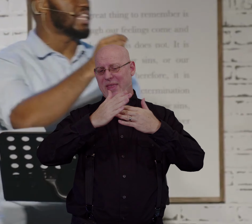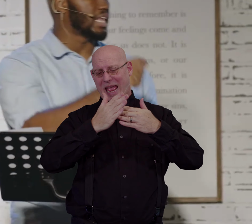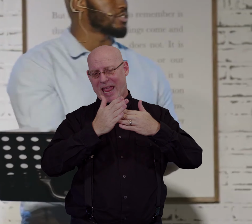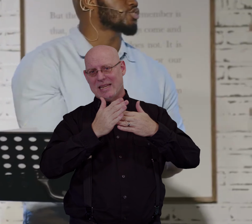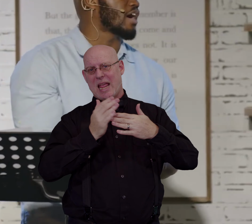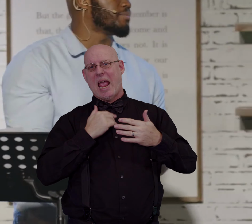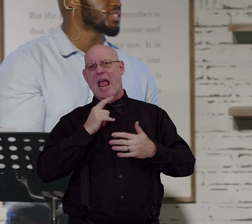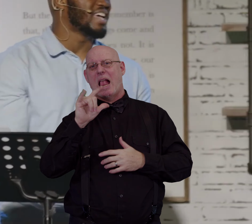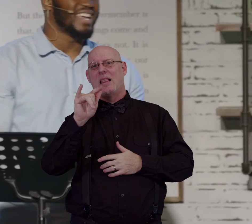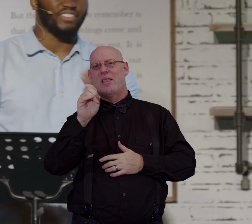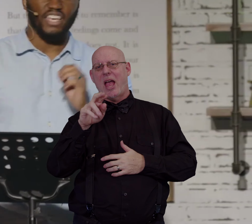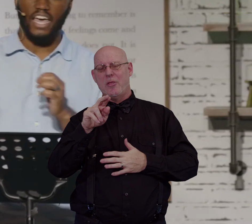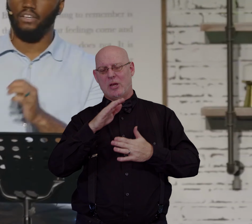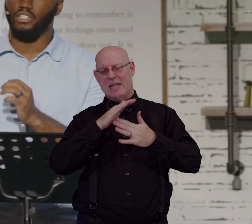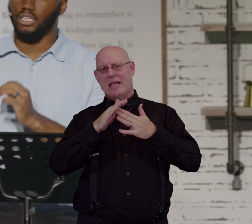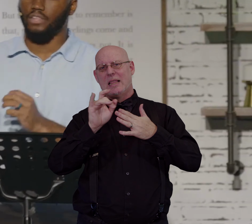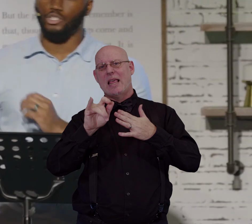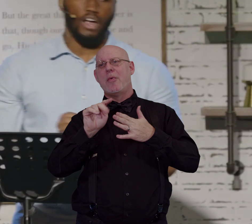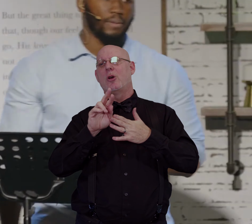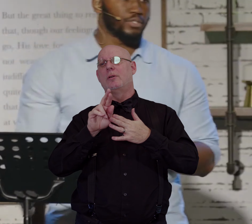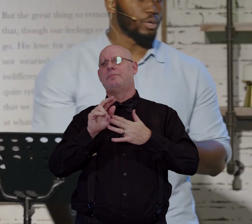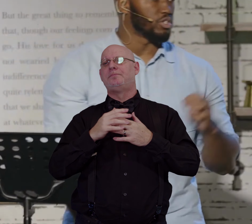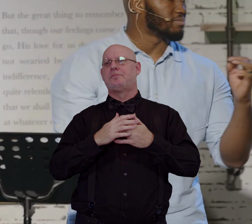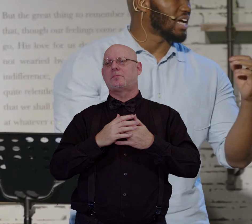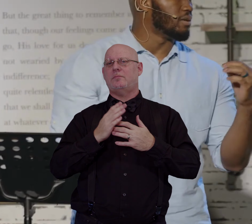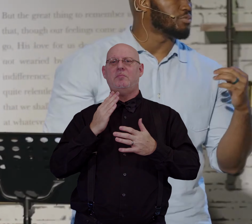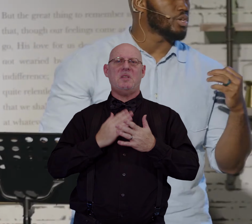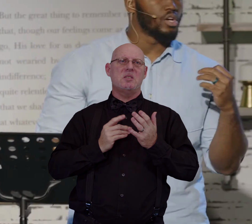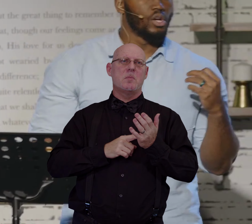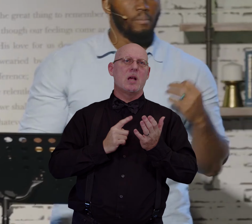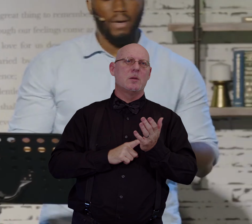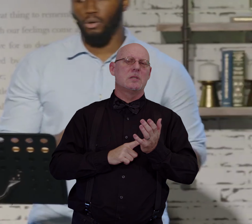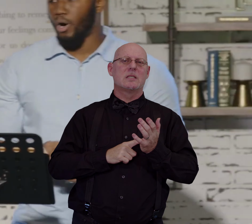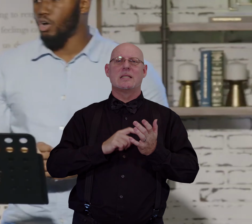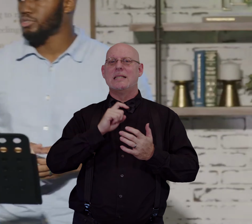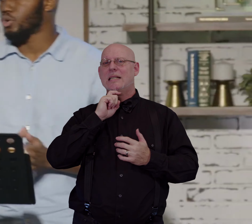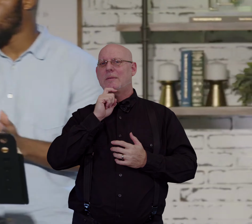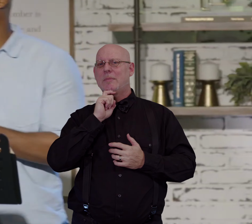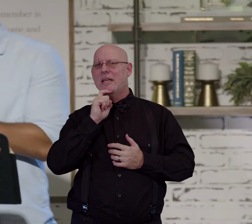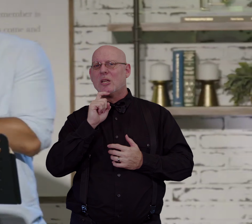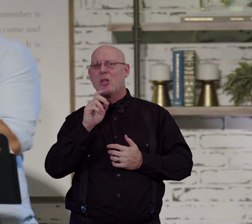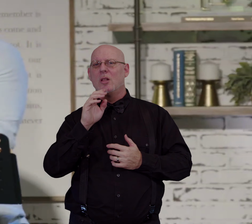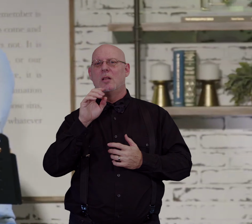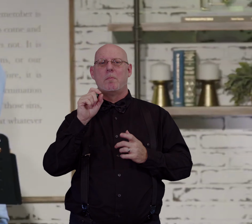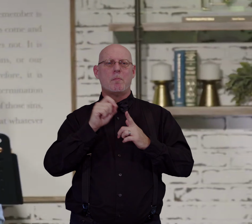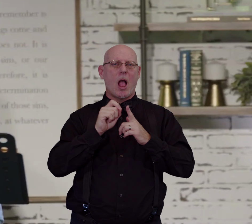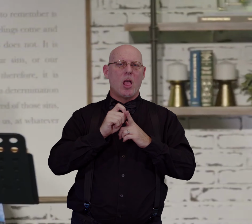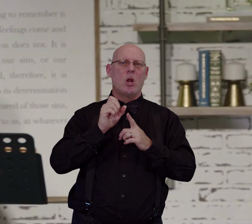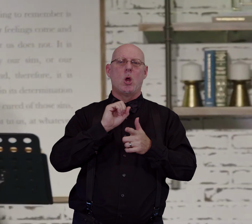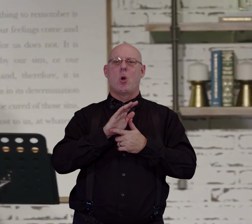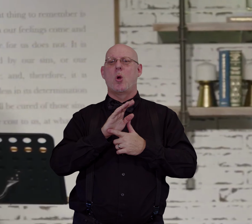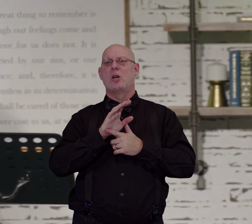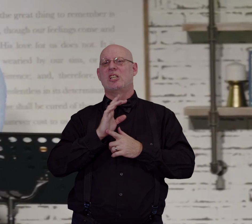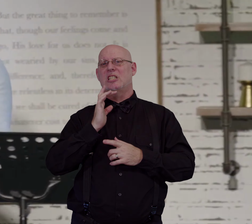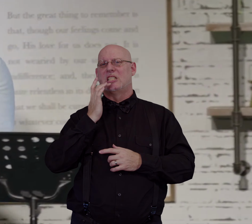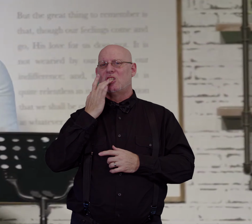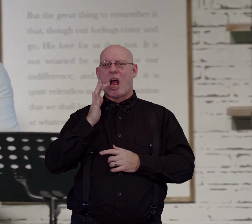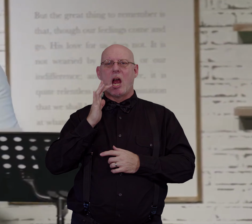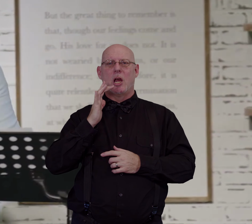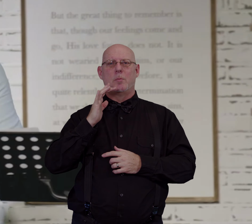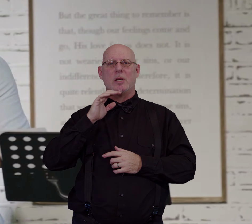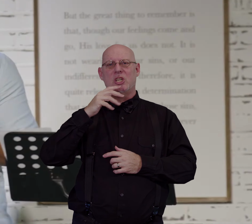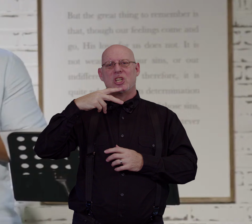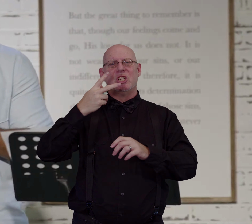end of it had leather straps. And at the end of these leather straps, there were sometimes metal balls, or if it was worse, there was sharp